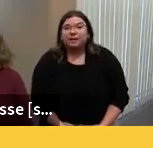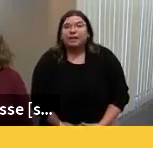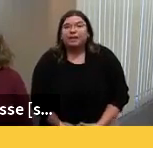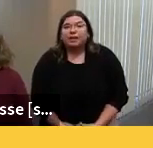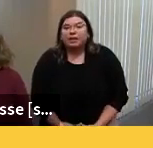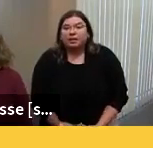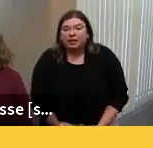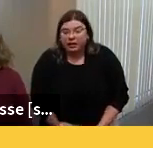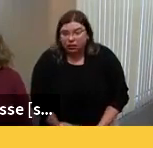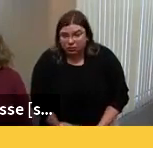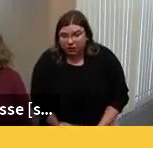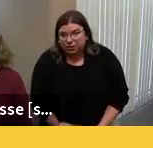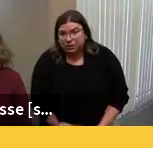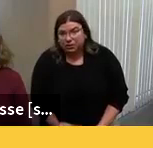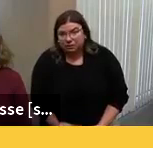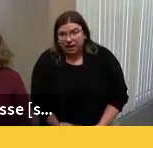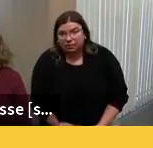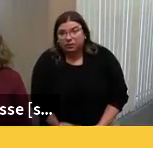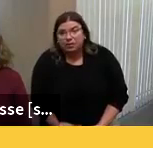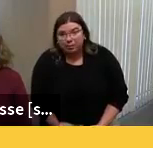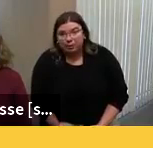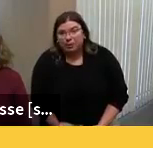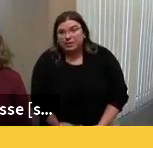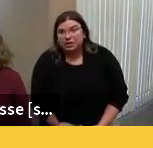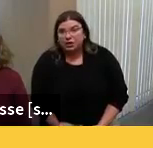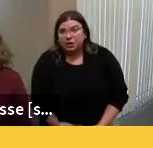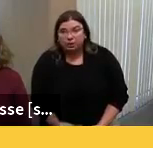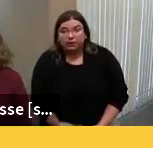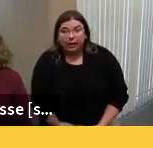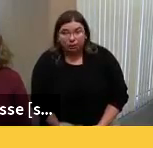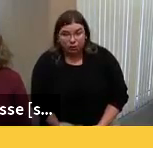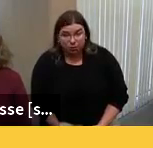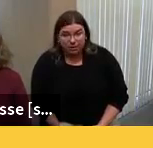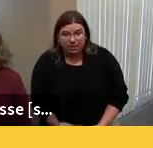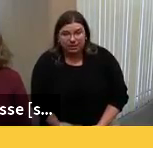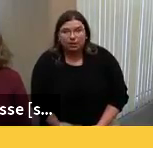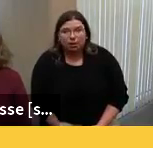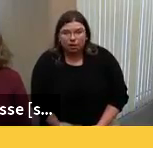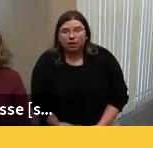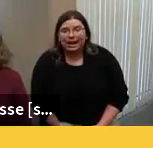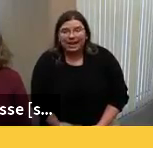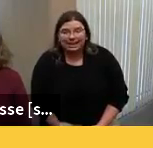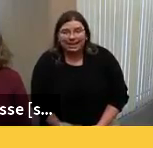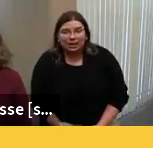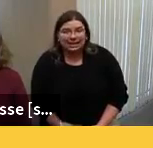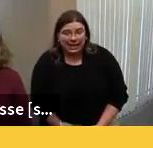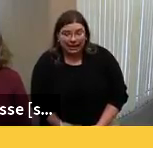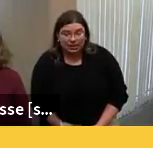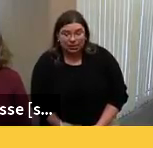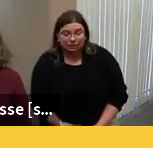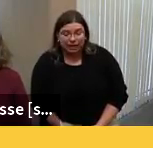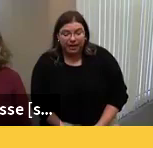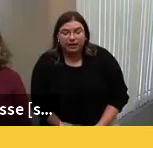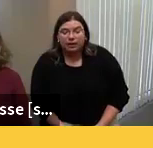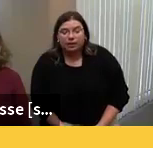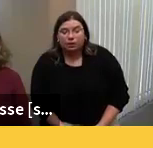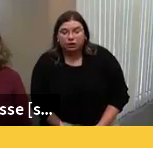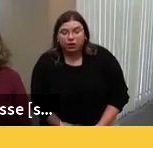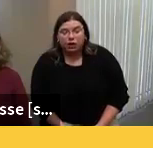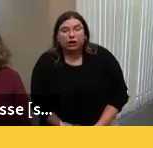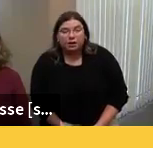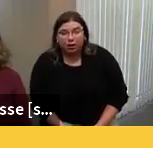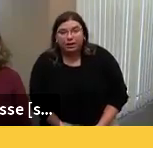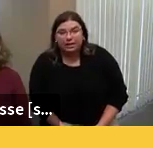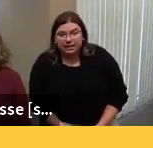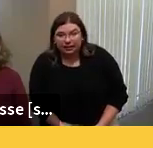Also, the instructors or the faculty members teaching your language courses are ASL/TA certified,